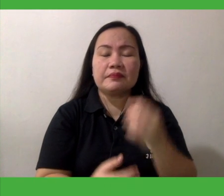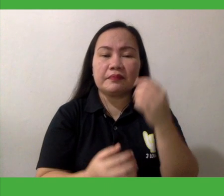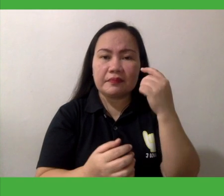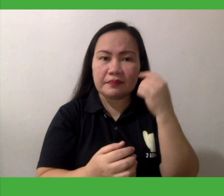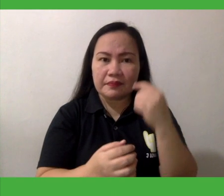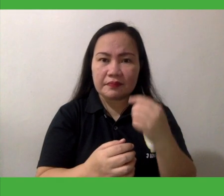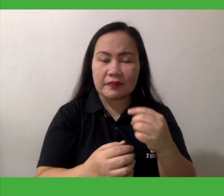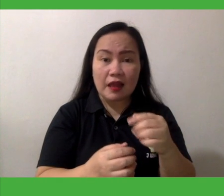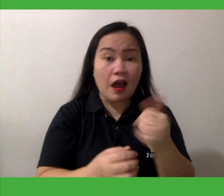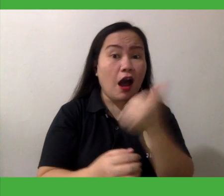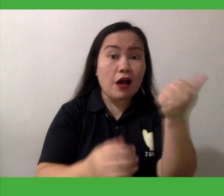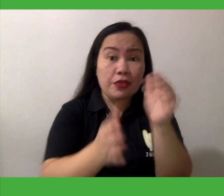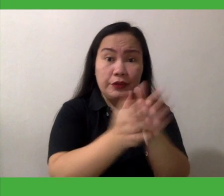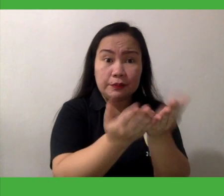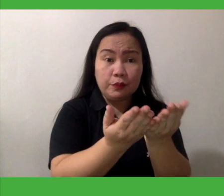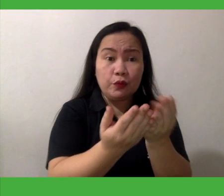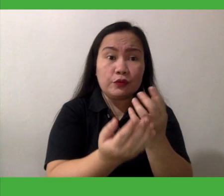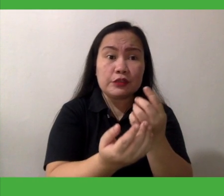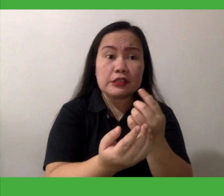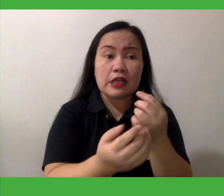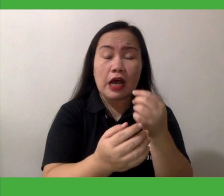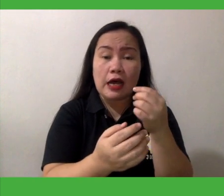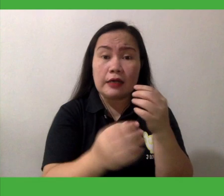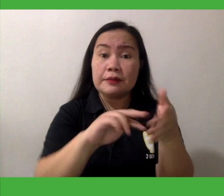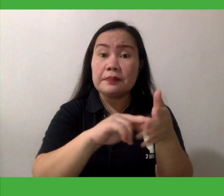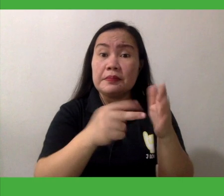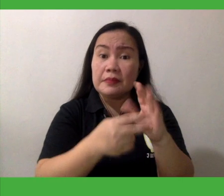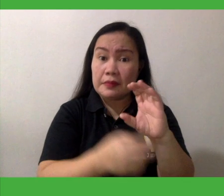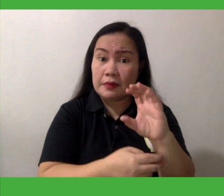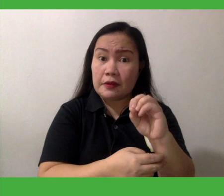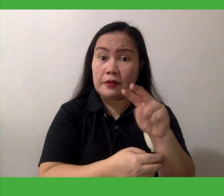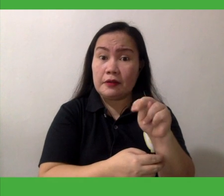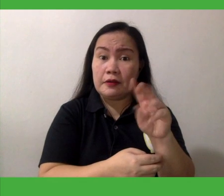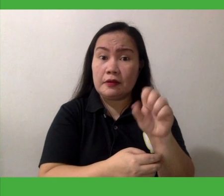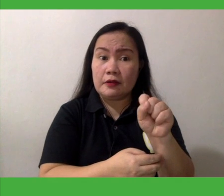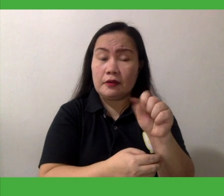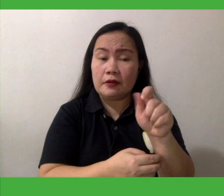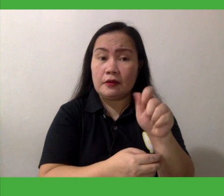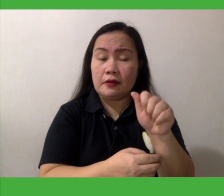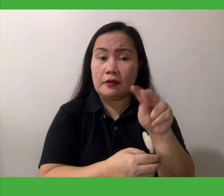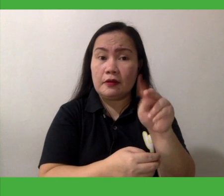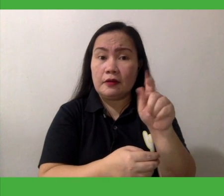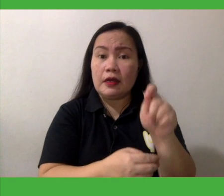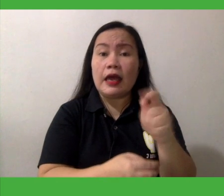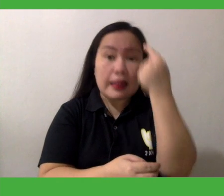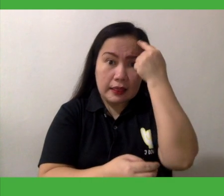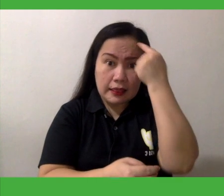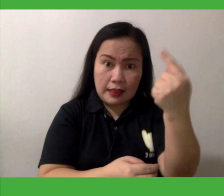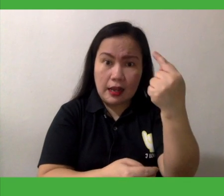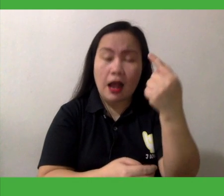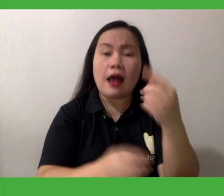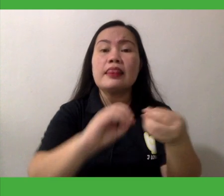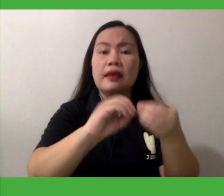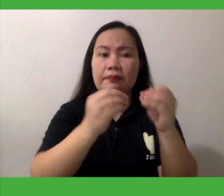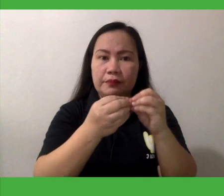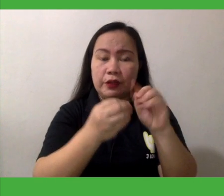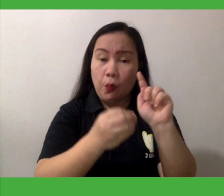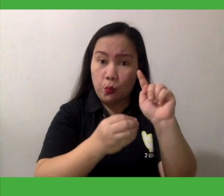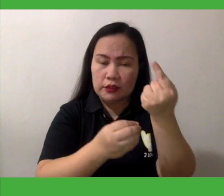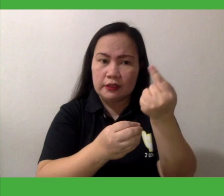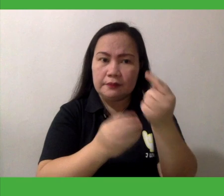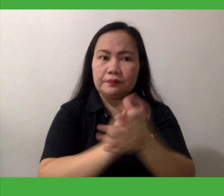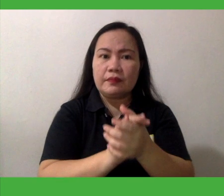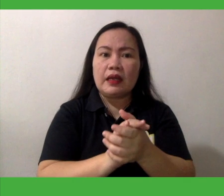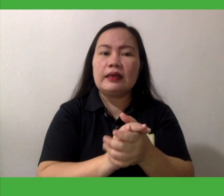a number alone. Okay? May mga books din na they define constant as the number alone. So,